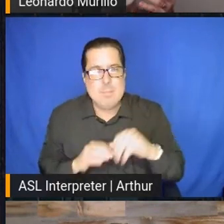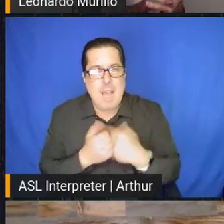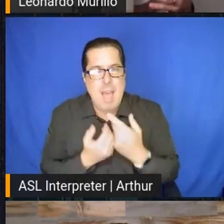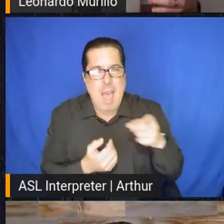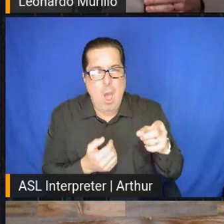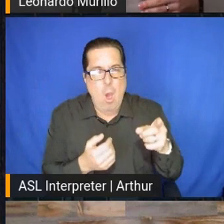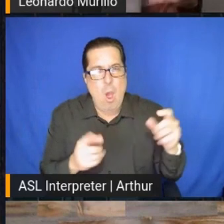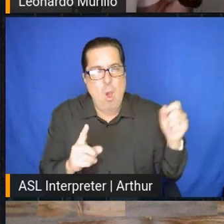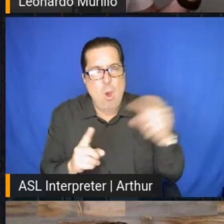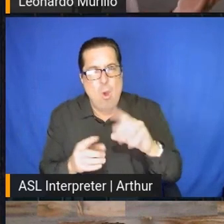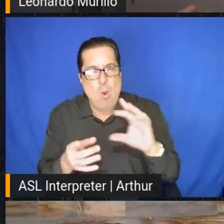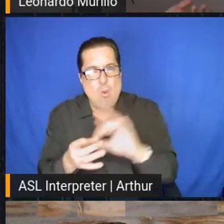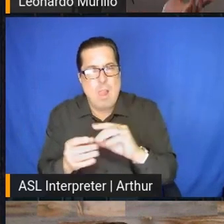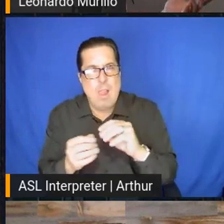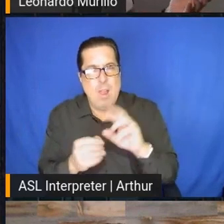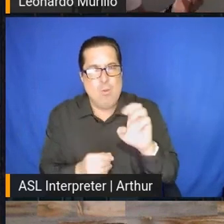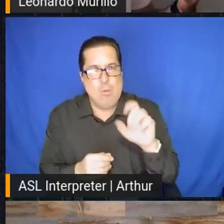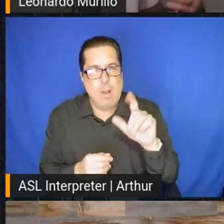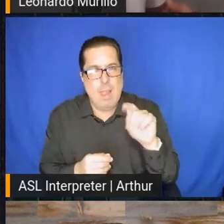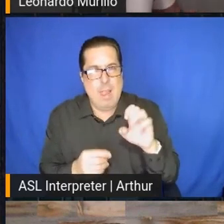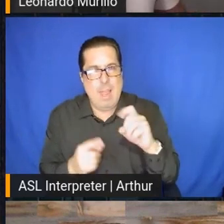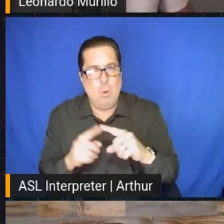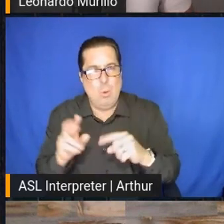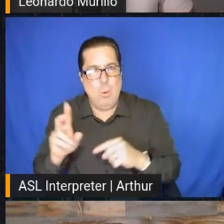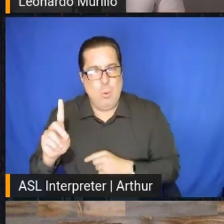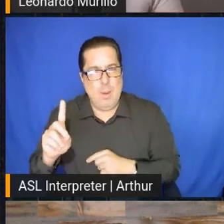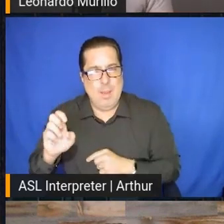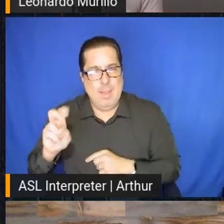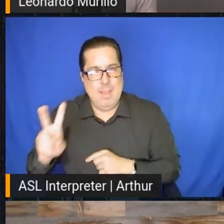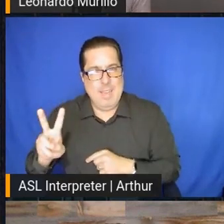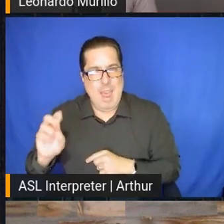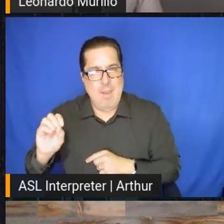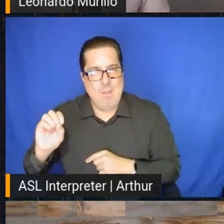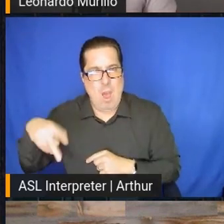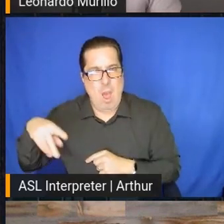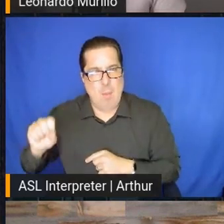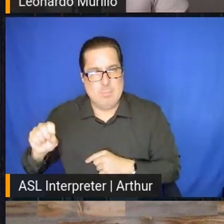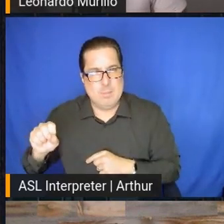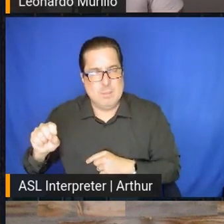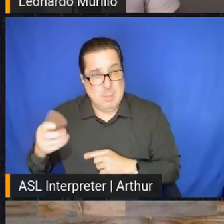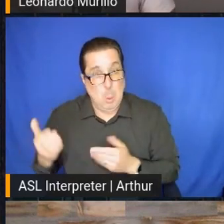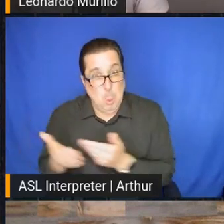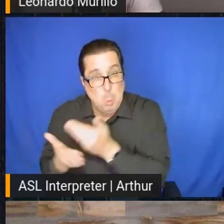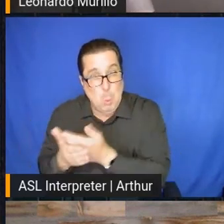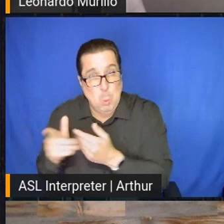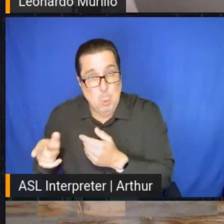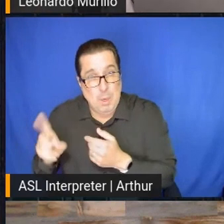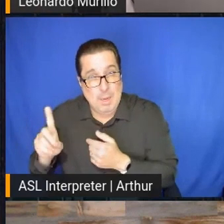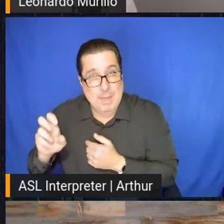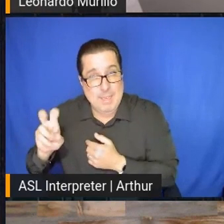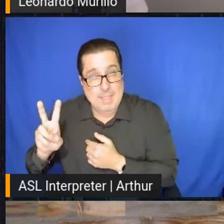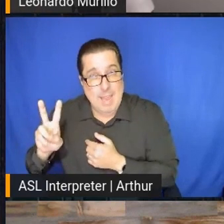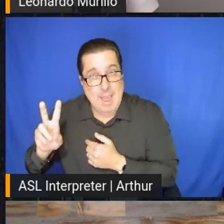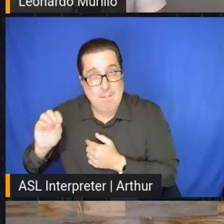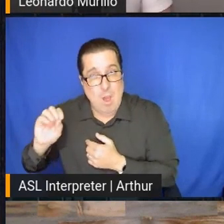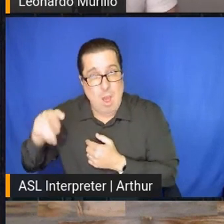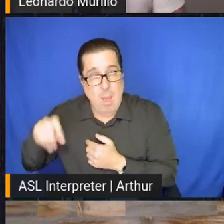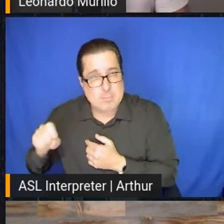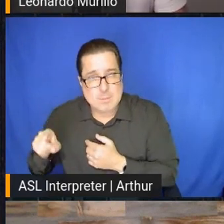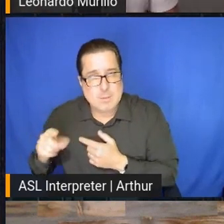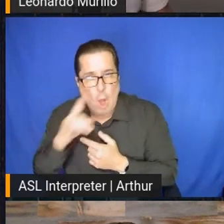Is it a new DevOps? Is it kind of how does it relate? And I really think